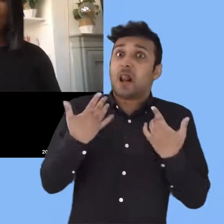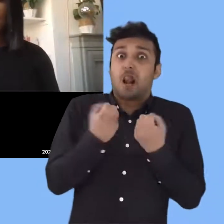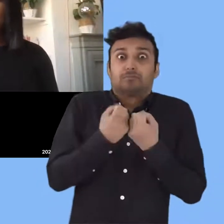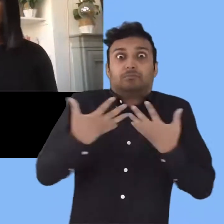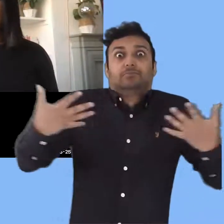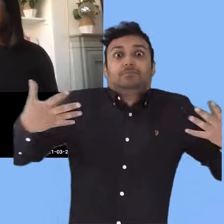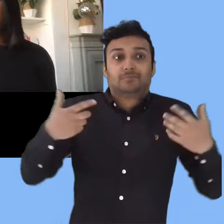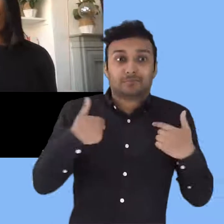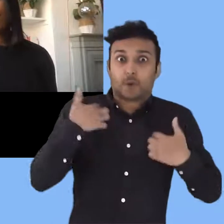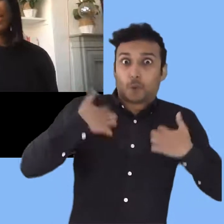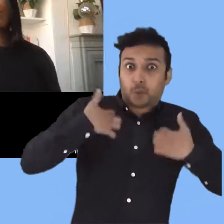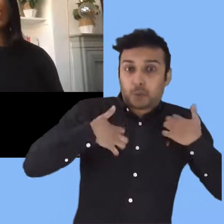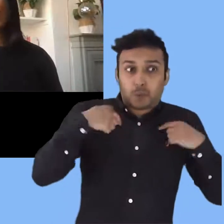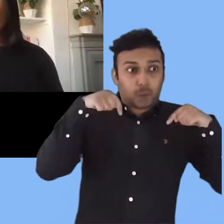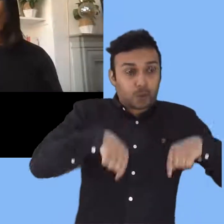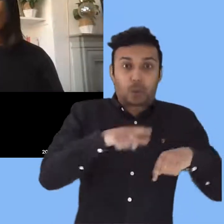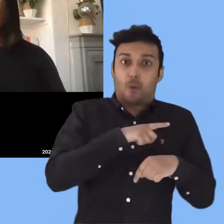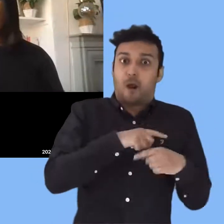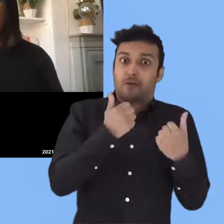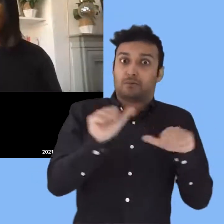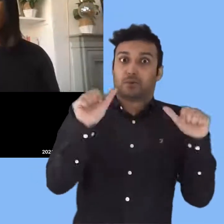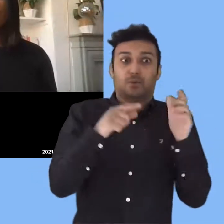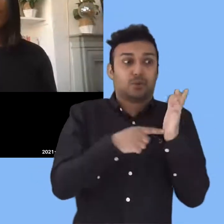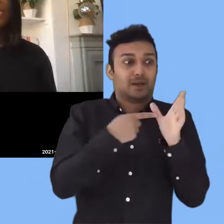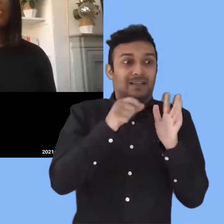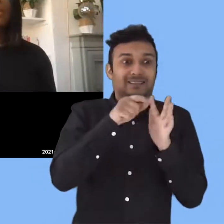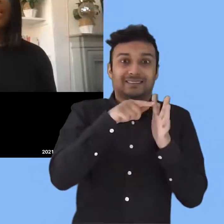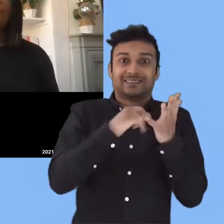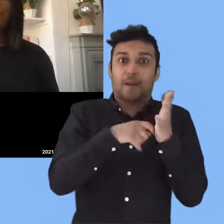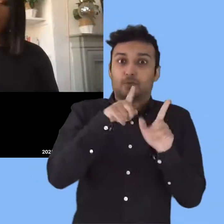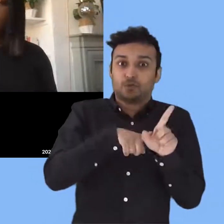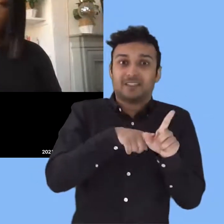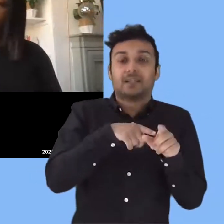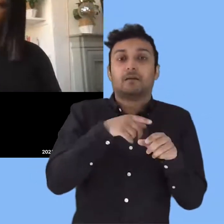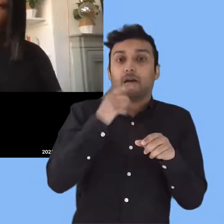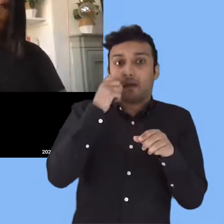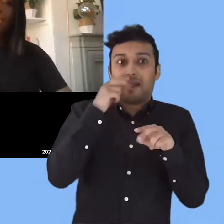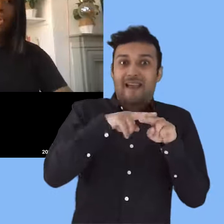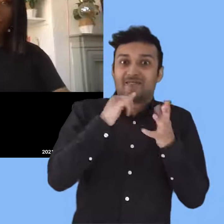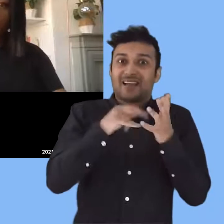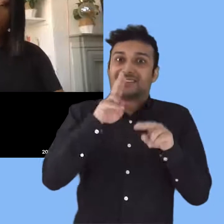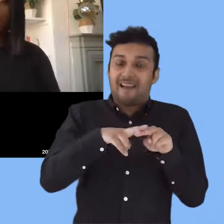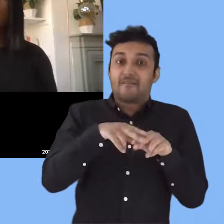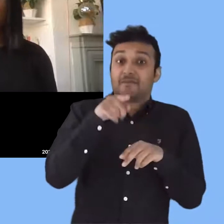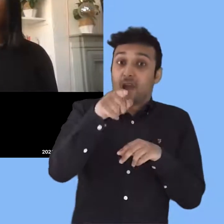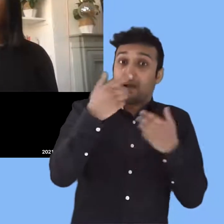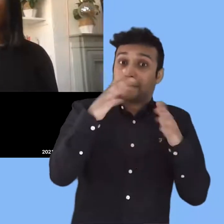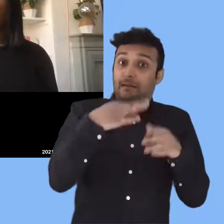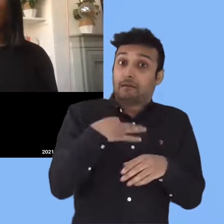the fact that Tapestry FSF are doing this, putting this event on, that you'd invited me to co-present, to